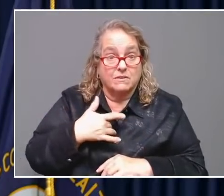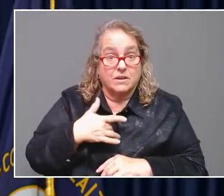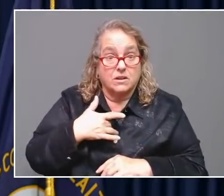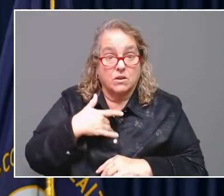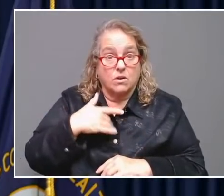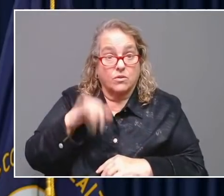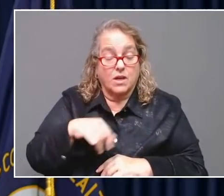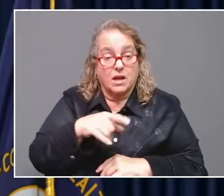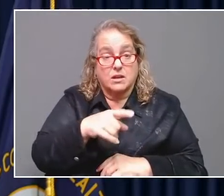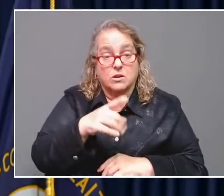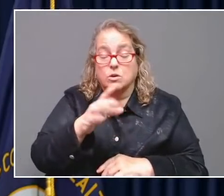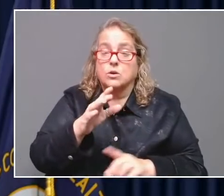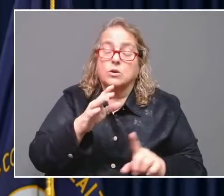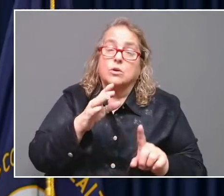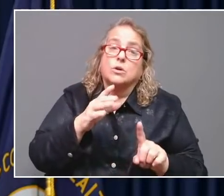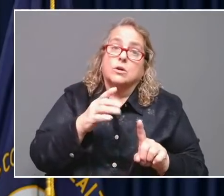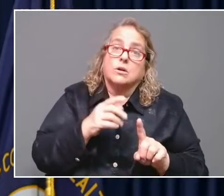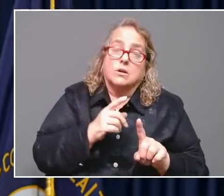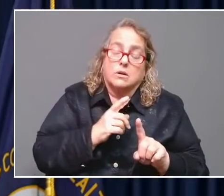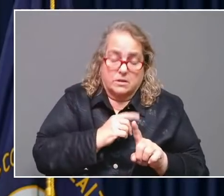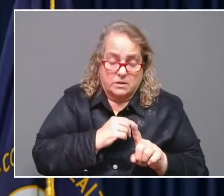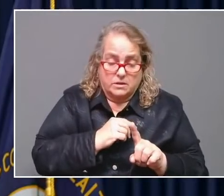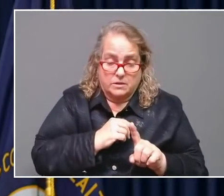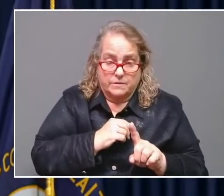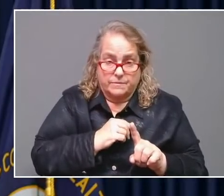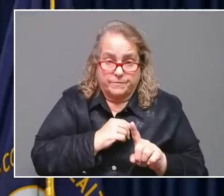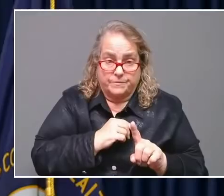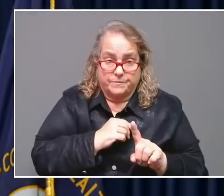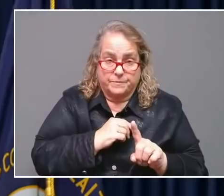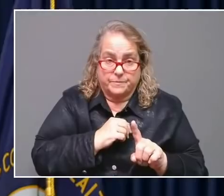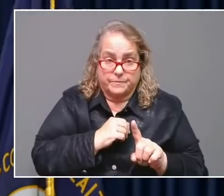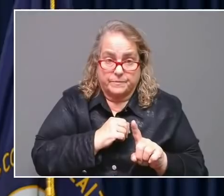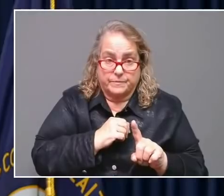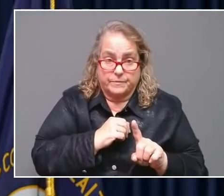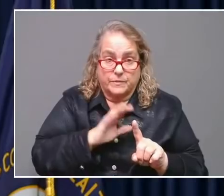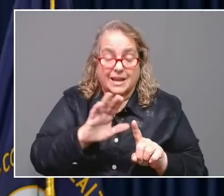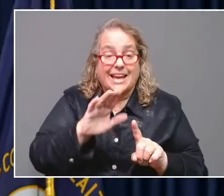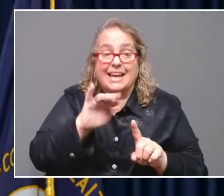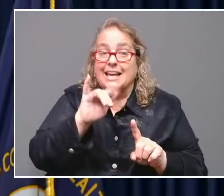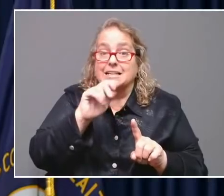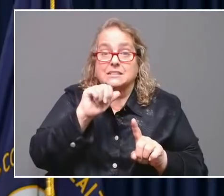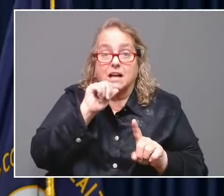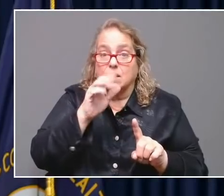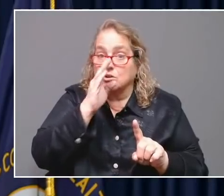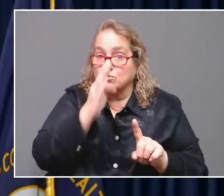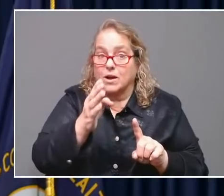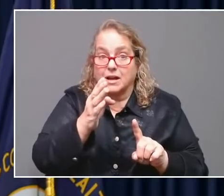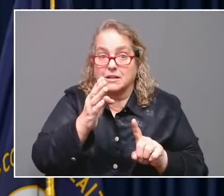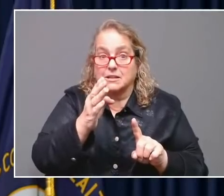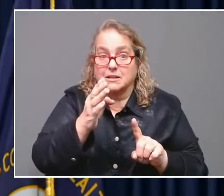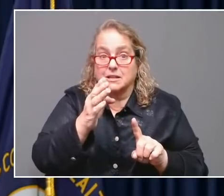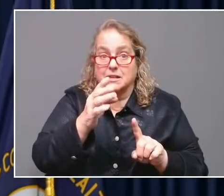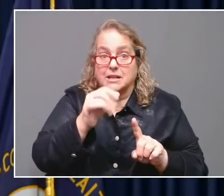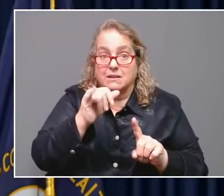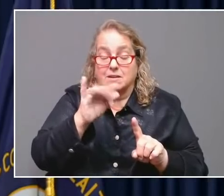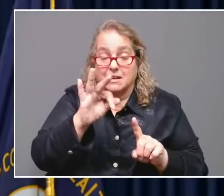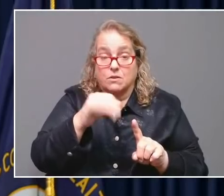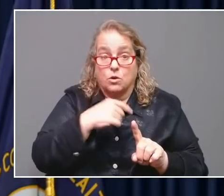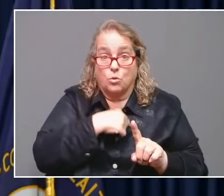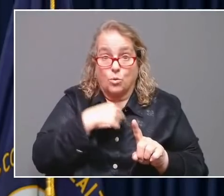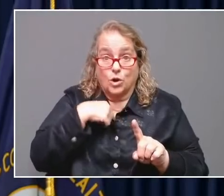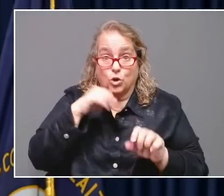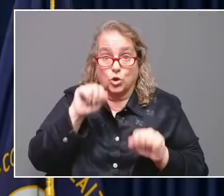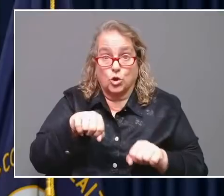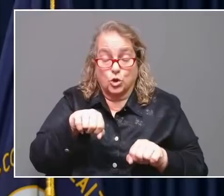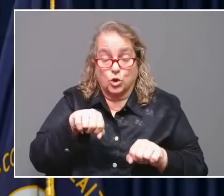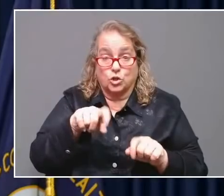so. Remember, it's not a direct line for some of this stuff. Like if we could have flipped a switch, if